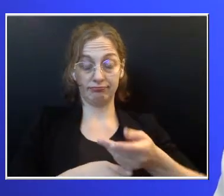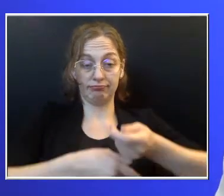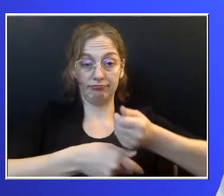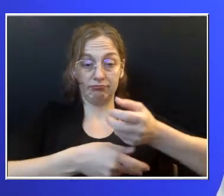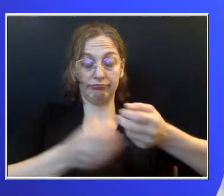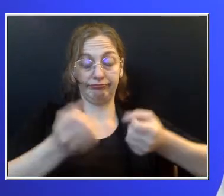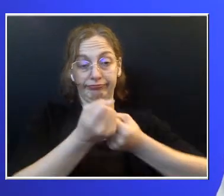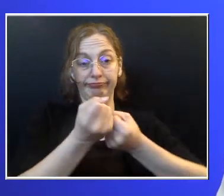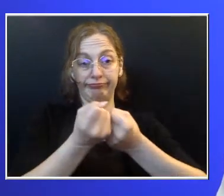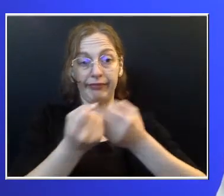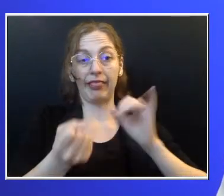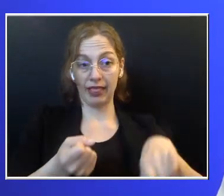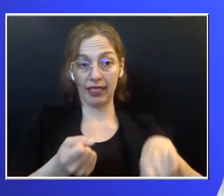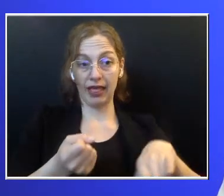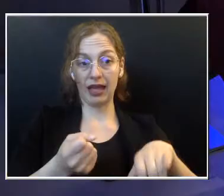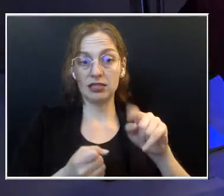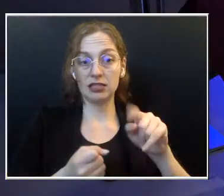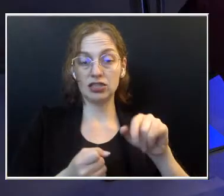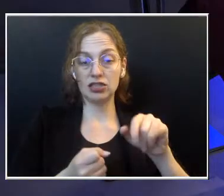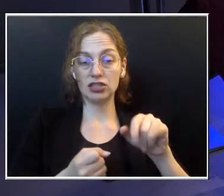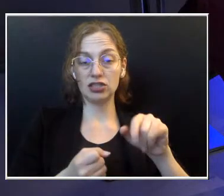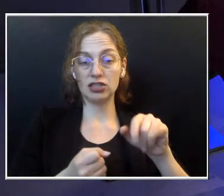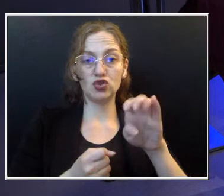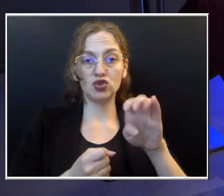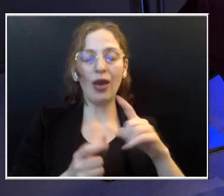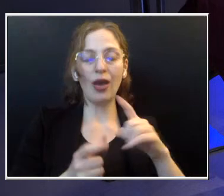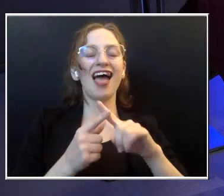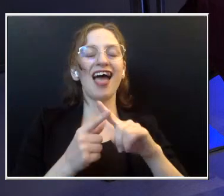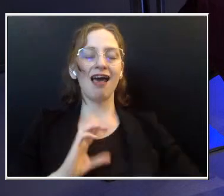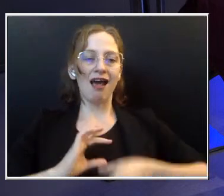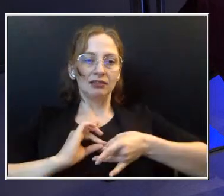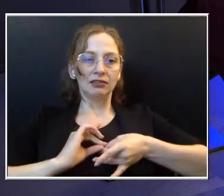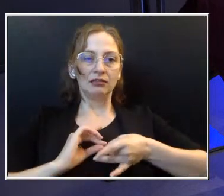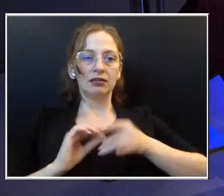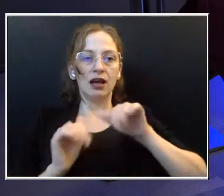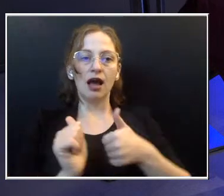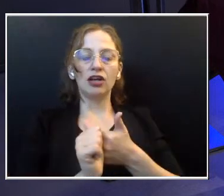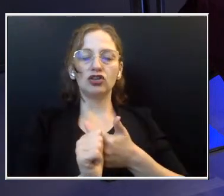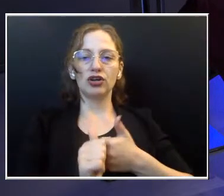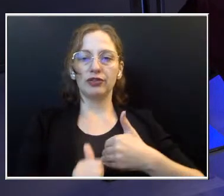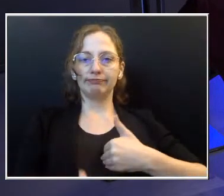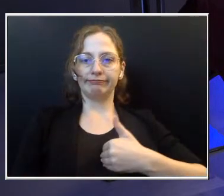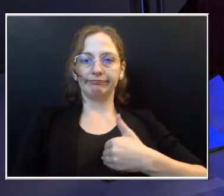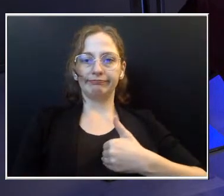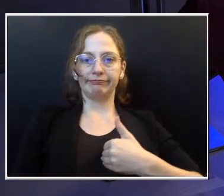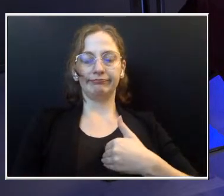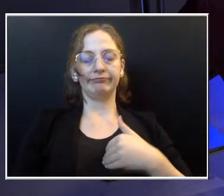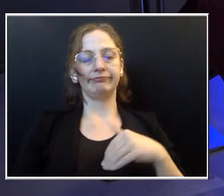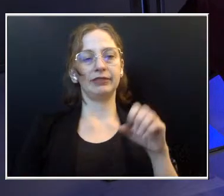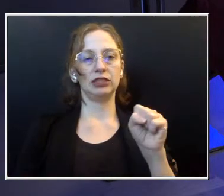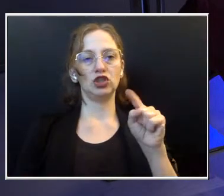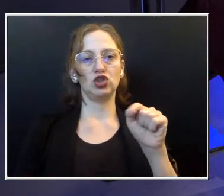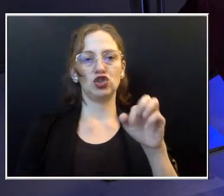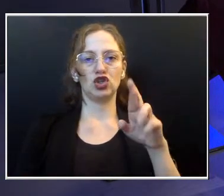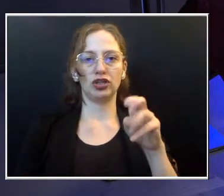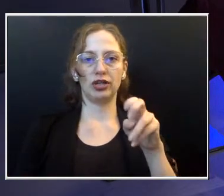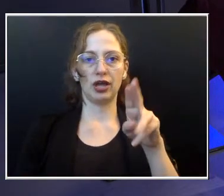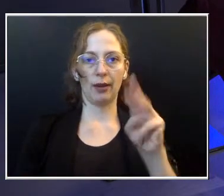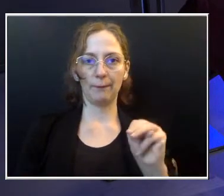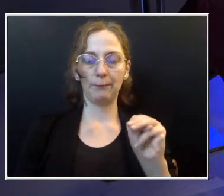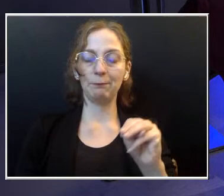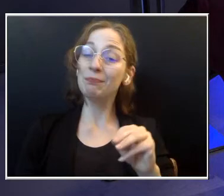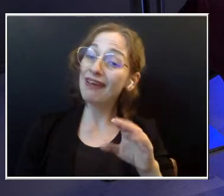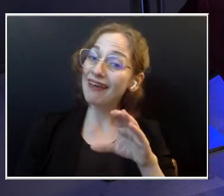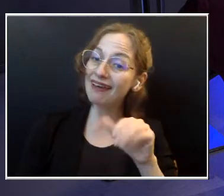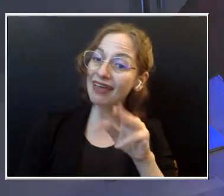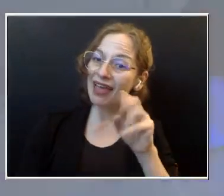breastbone. So Cammie, you've been brave enough to share some photos, some before and after photos to see what your chest looked like after